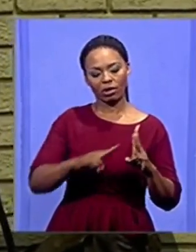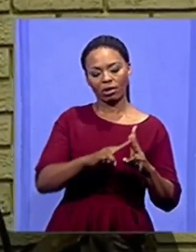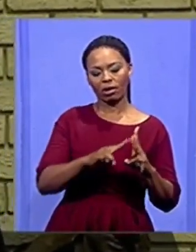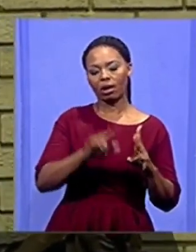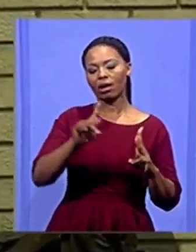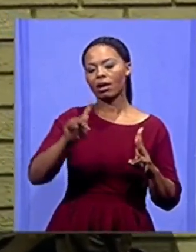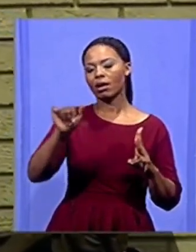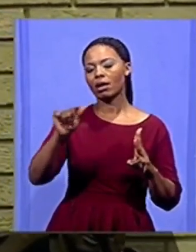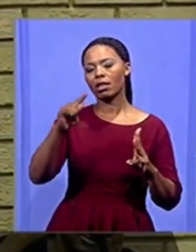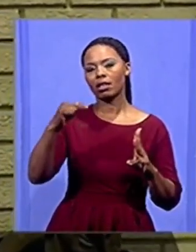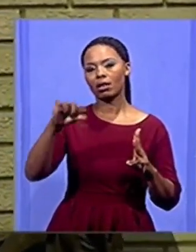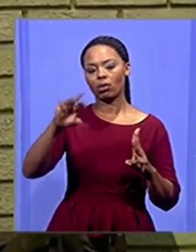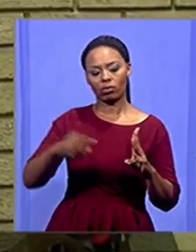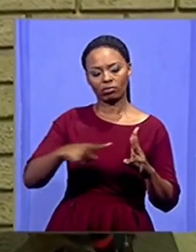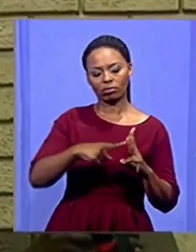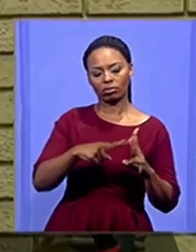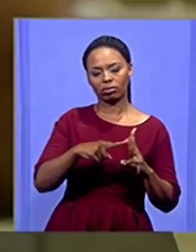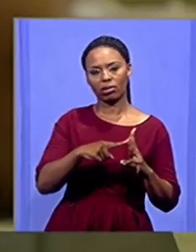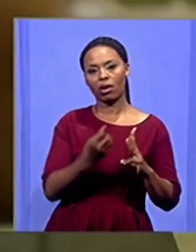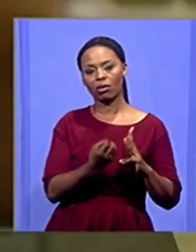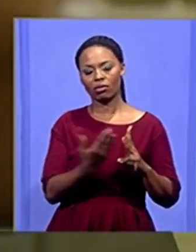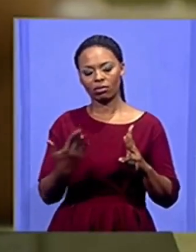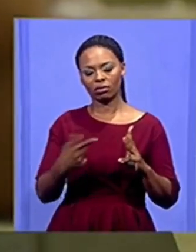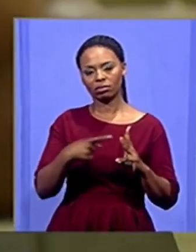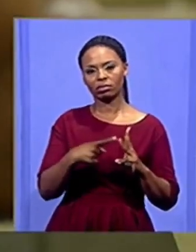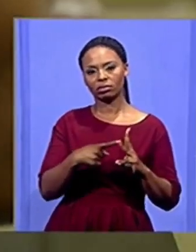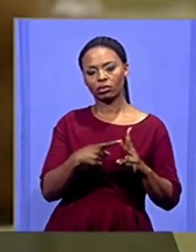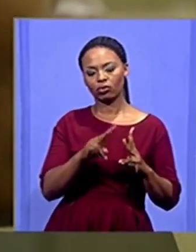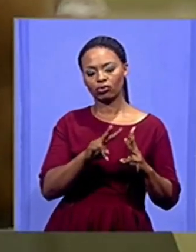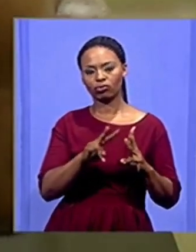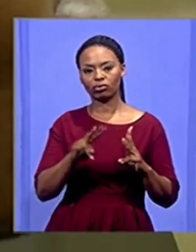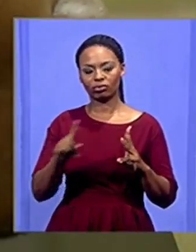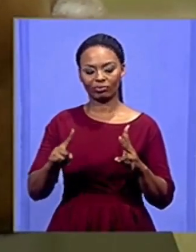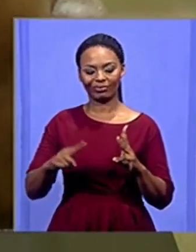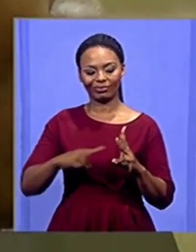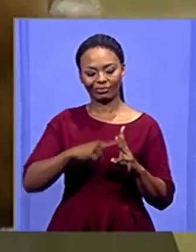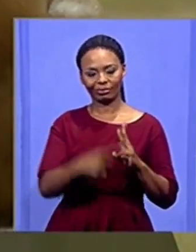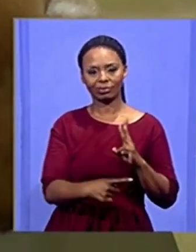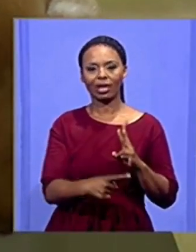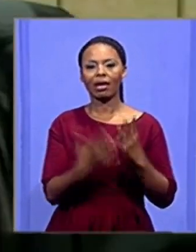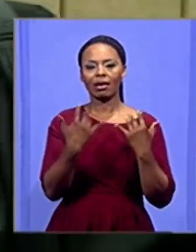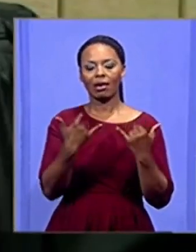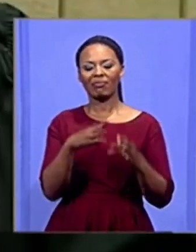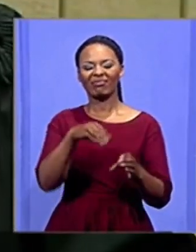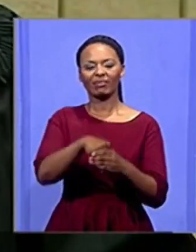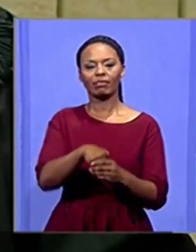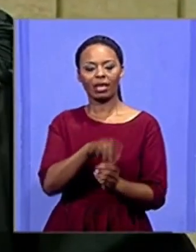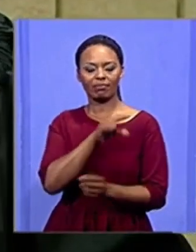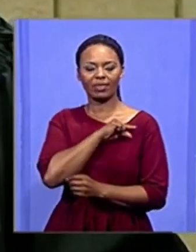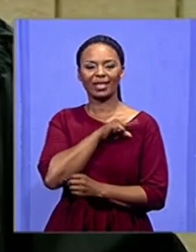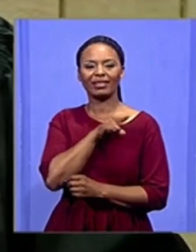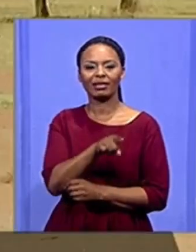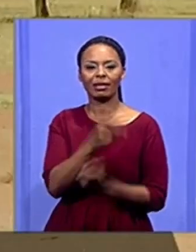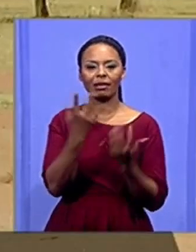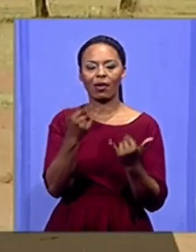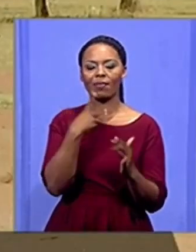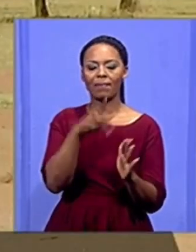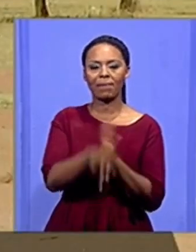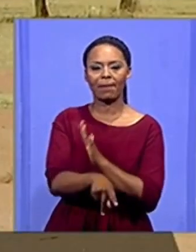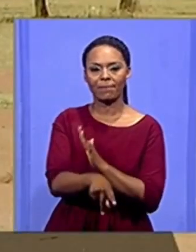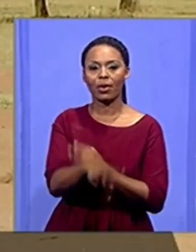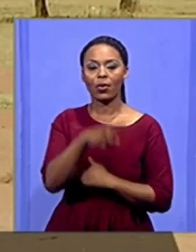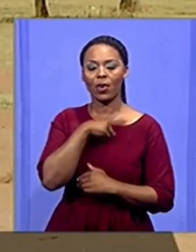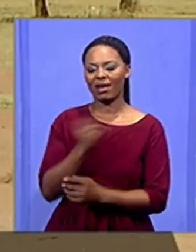Matlala wa dingwaga di le 29 ba lebaganwe ke ditatofatso tsa maiteko a polao. Boraro jono go begwa buile